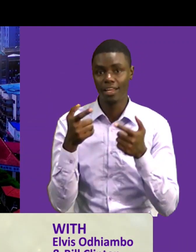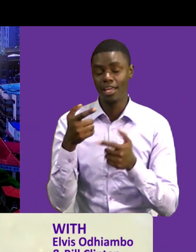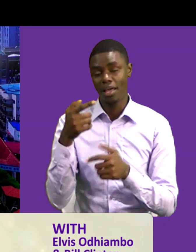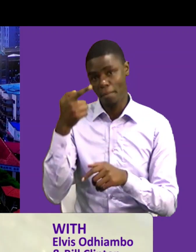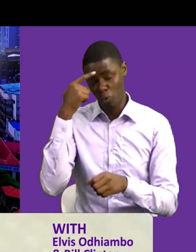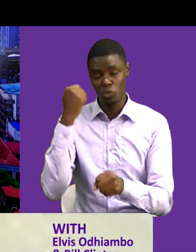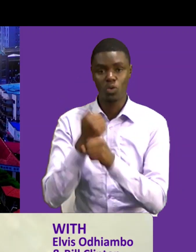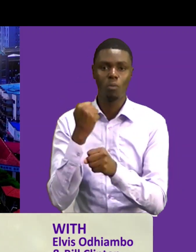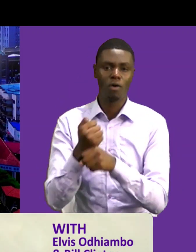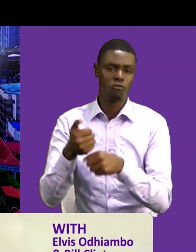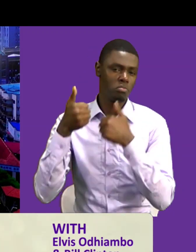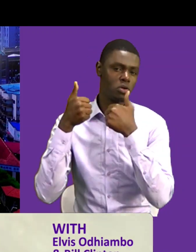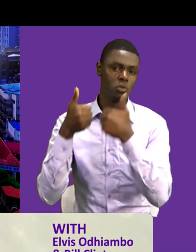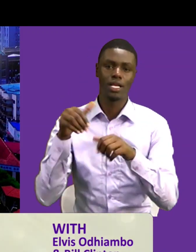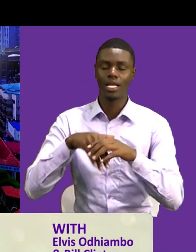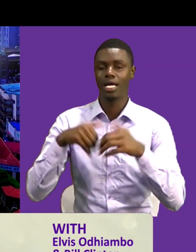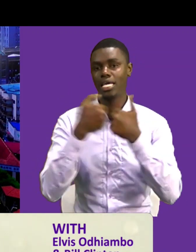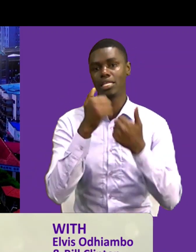They did so well in the match.